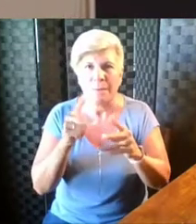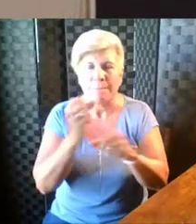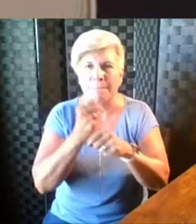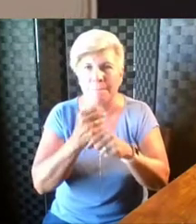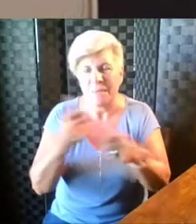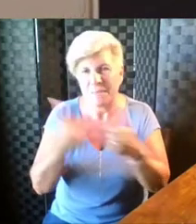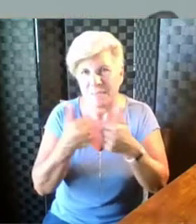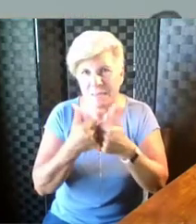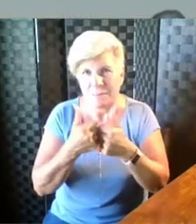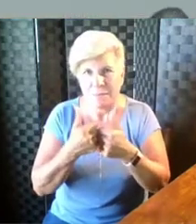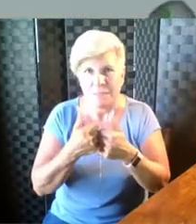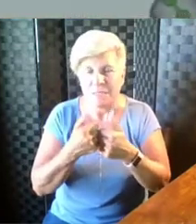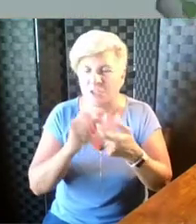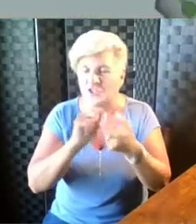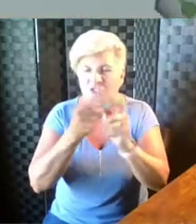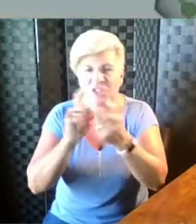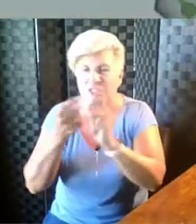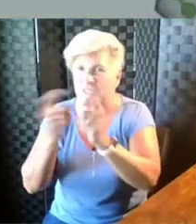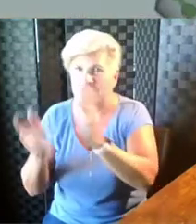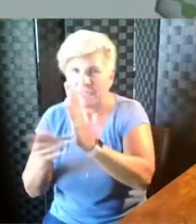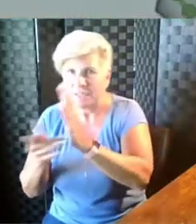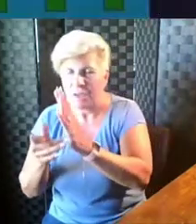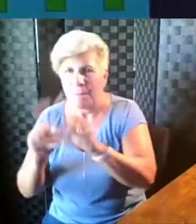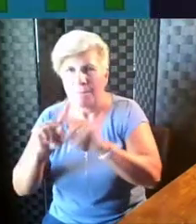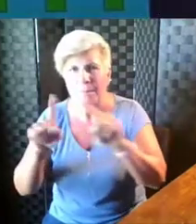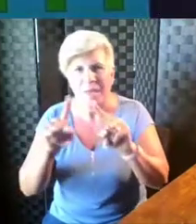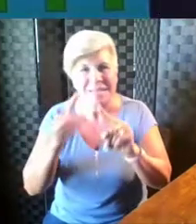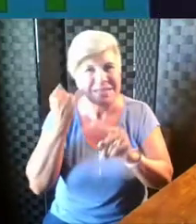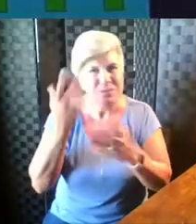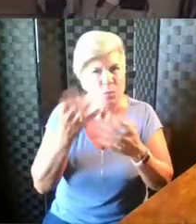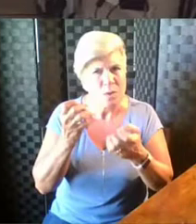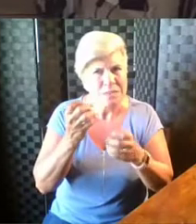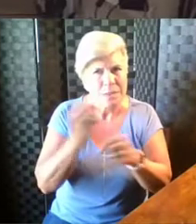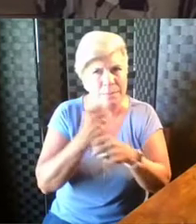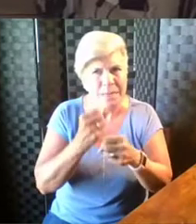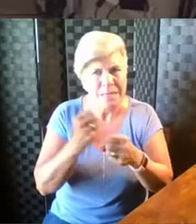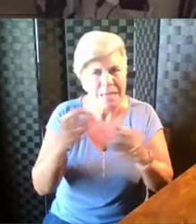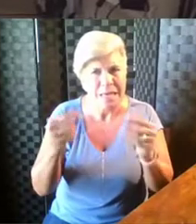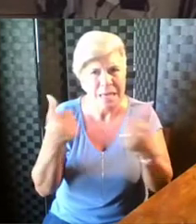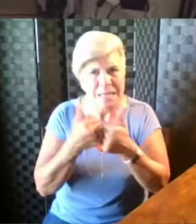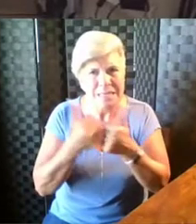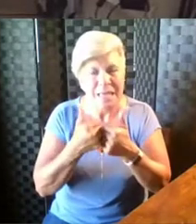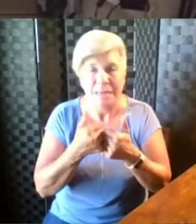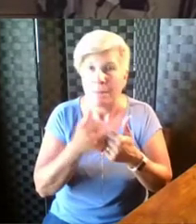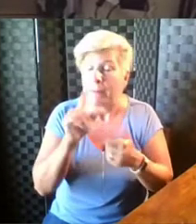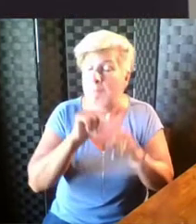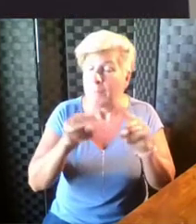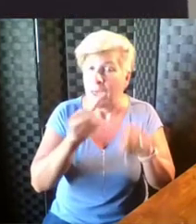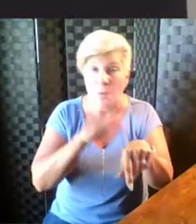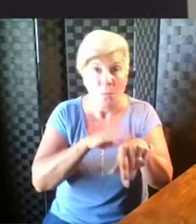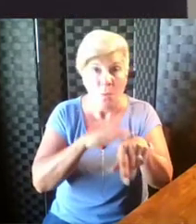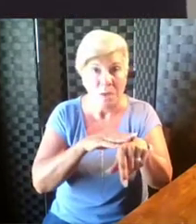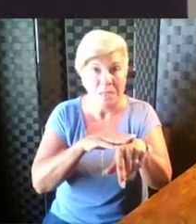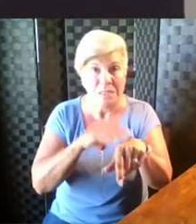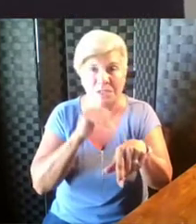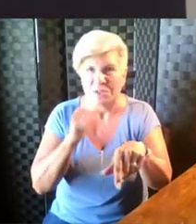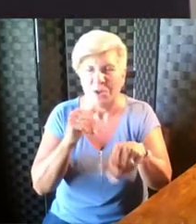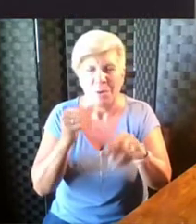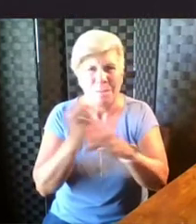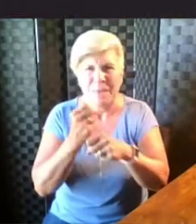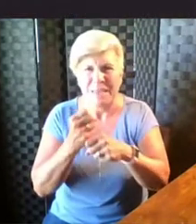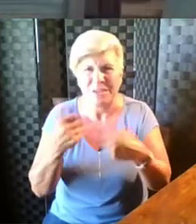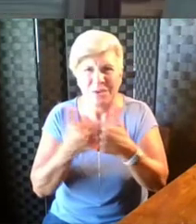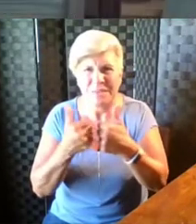But despite evolving technology at game creators' disposal, faculty in the lab warn students not to overcomplicate